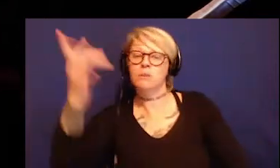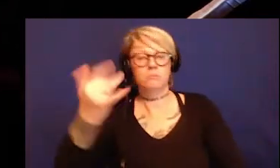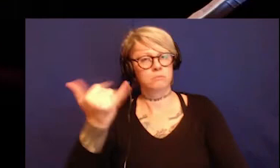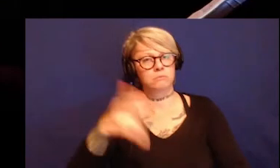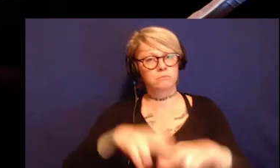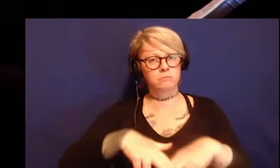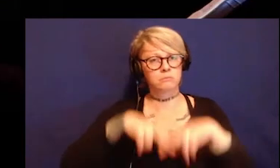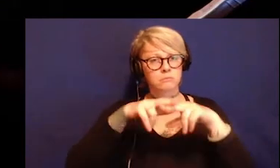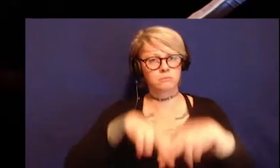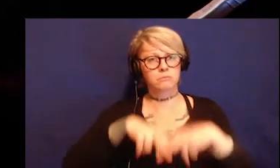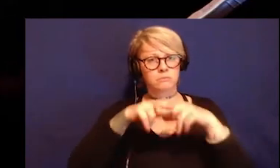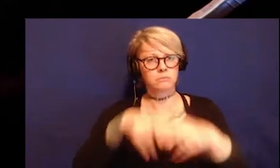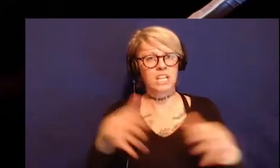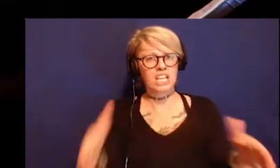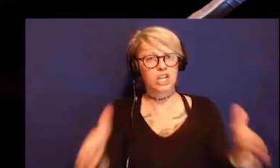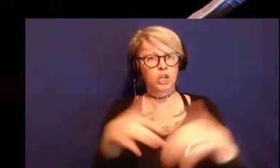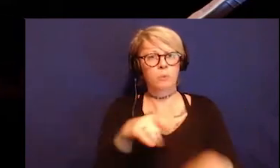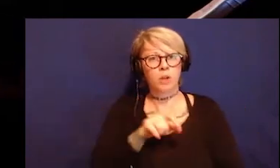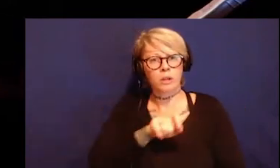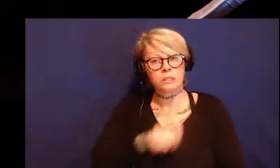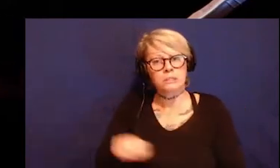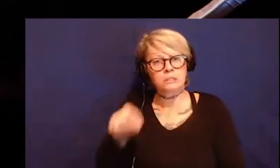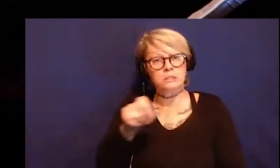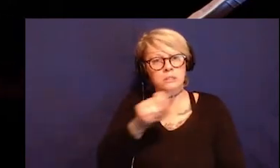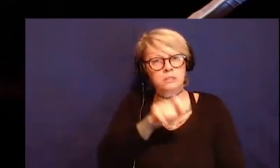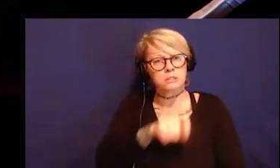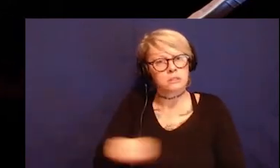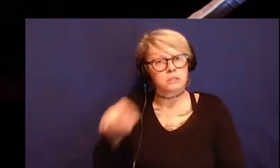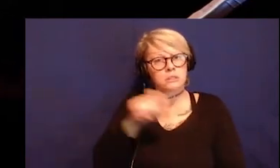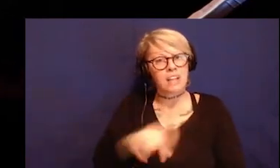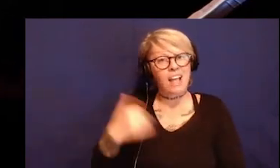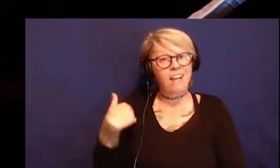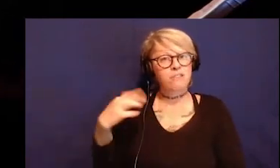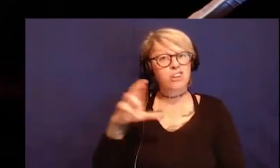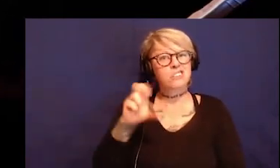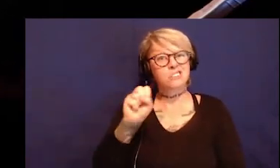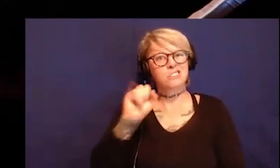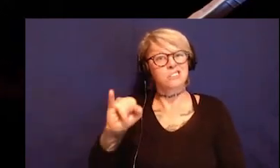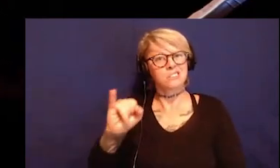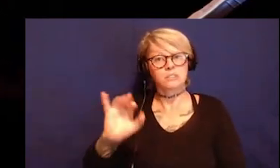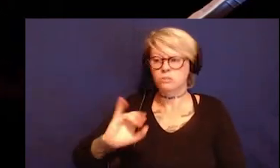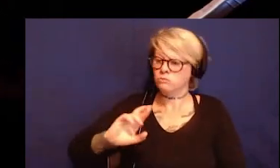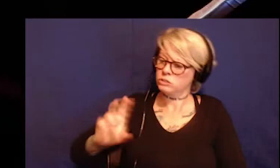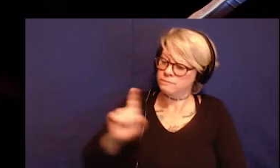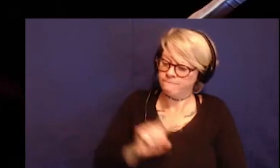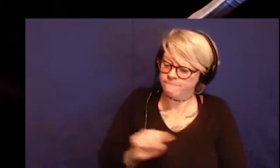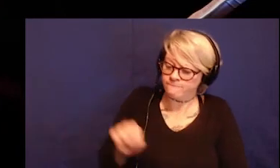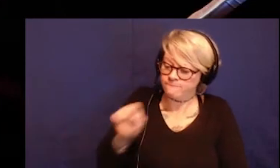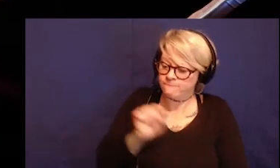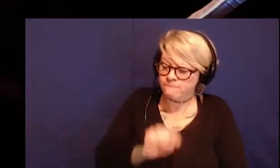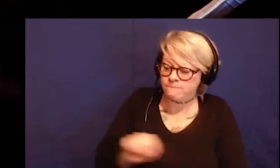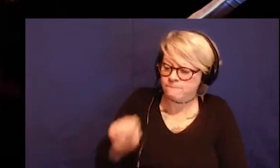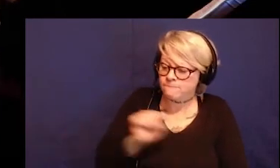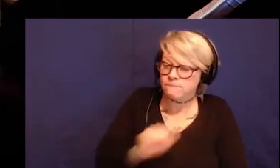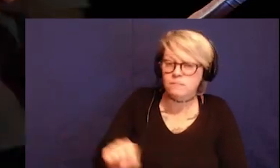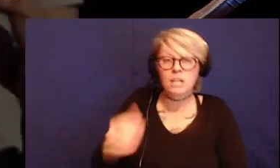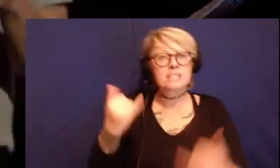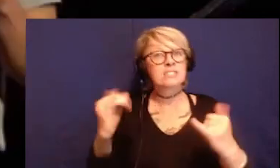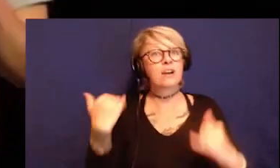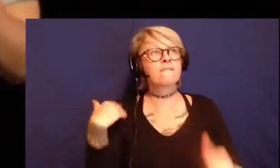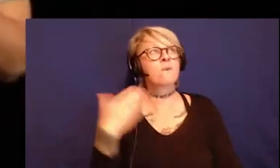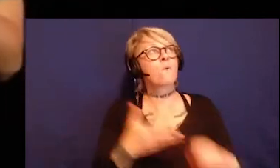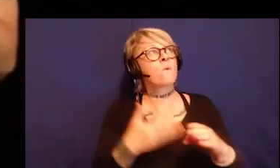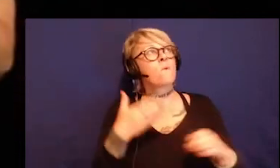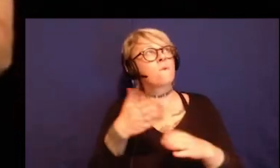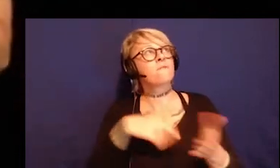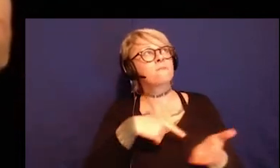still in a goddamn cubicle pushing pixels now and getting repetitive stress syndrome on my goddamn right index finger. And I still got an overpaid asshole for a